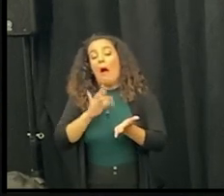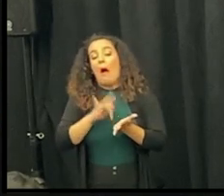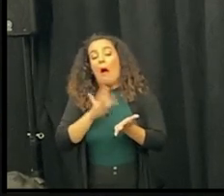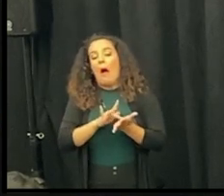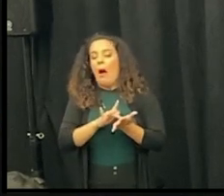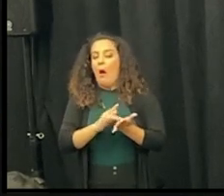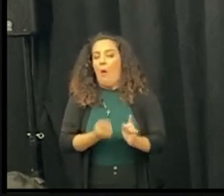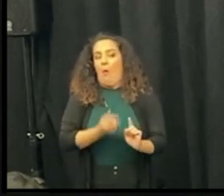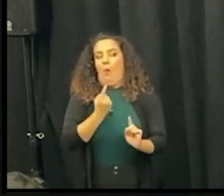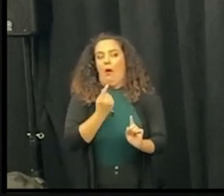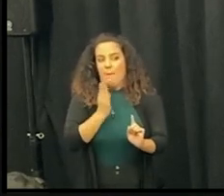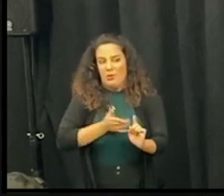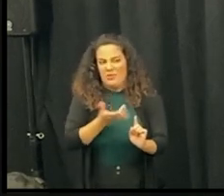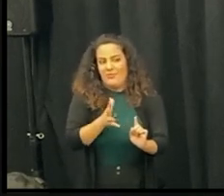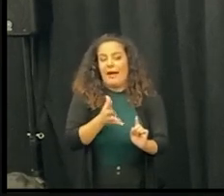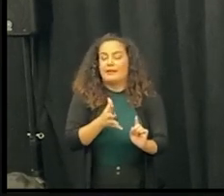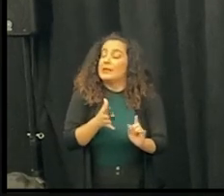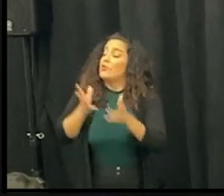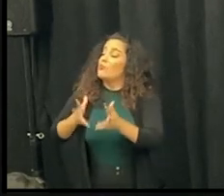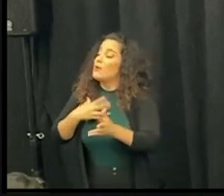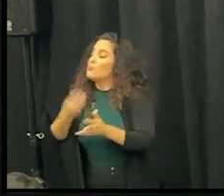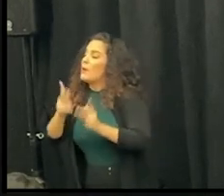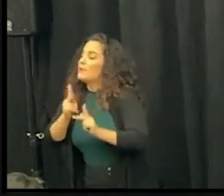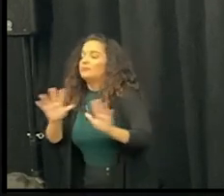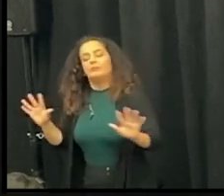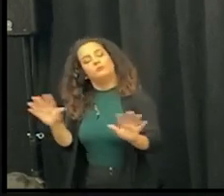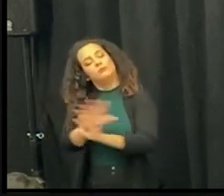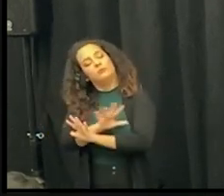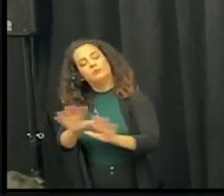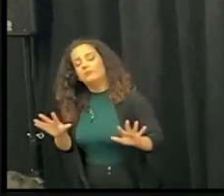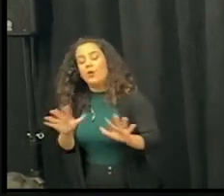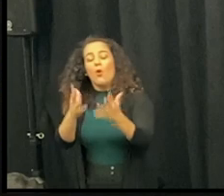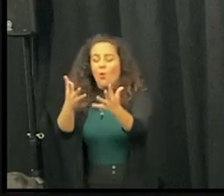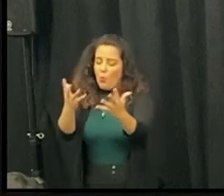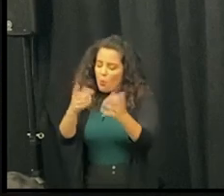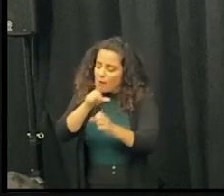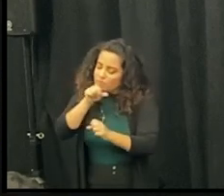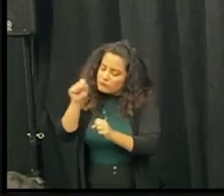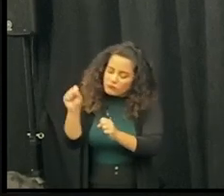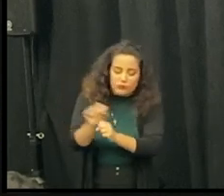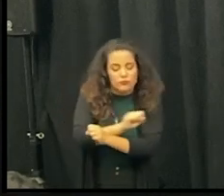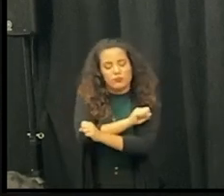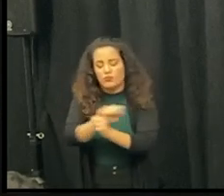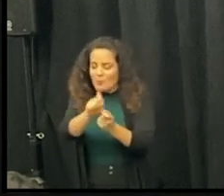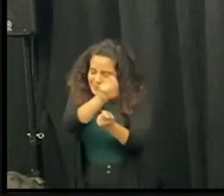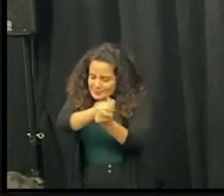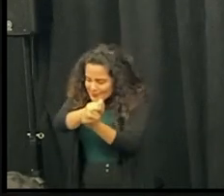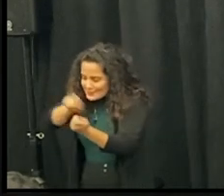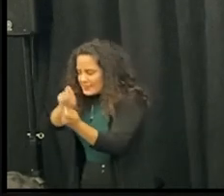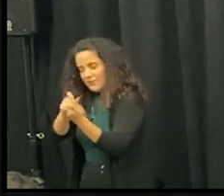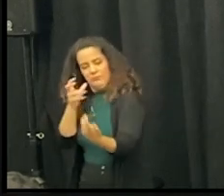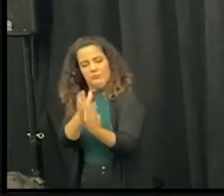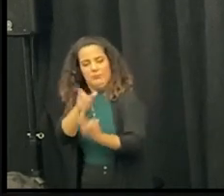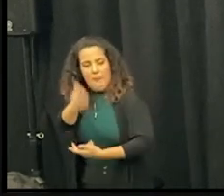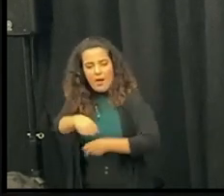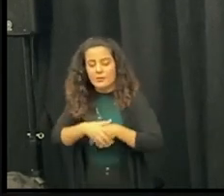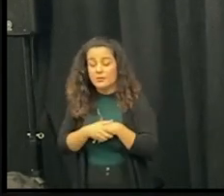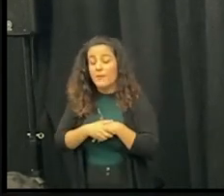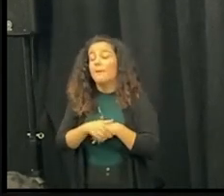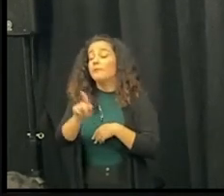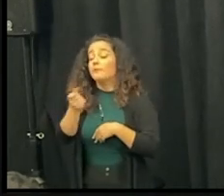of work, if we're really going for, like, nuanced representation, we do need a lot more